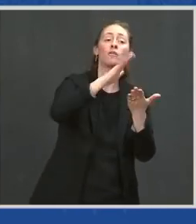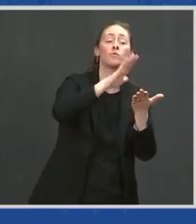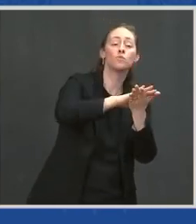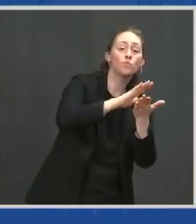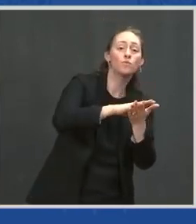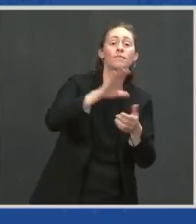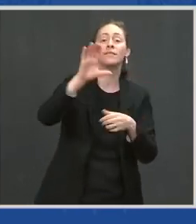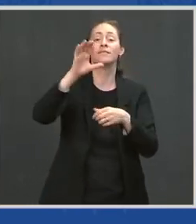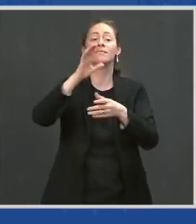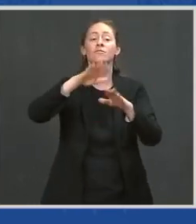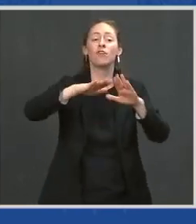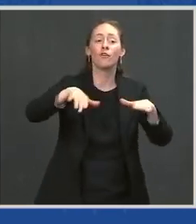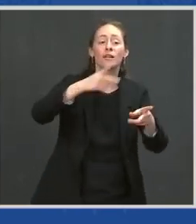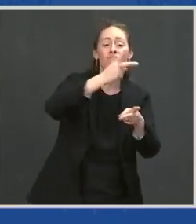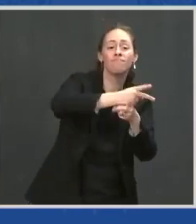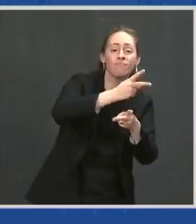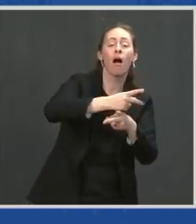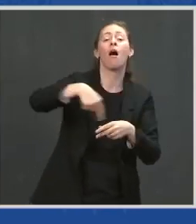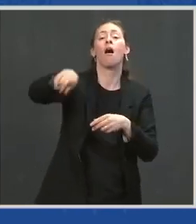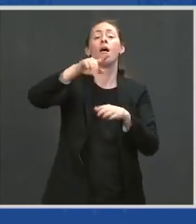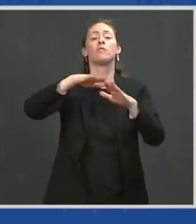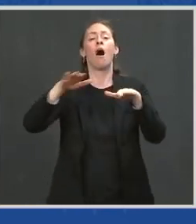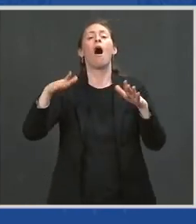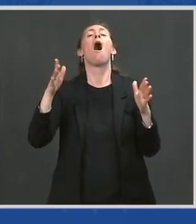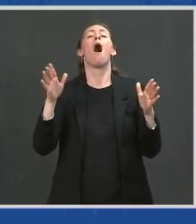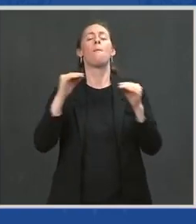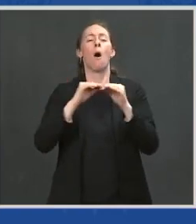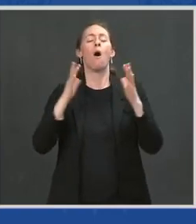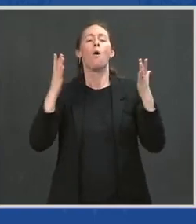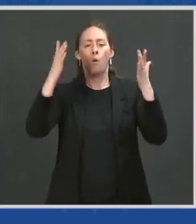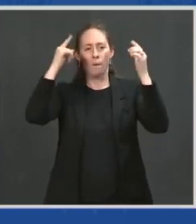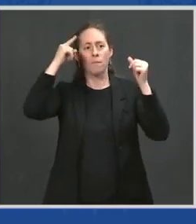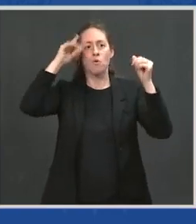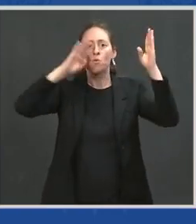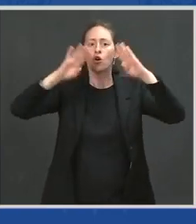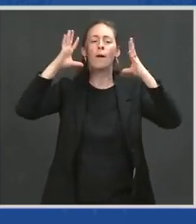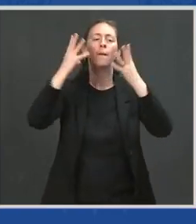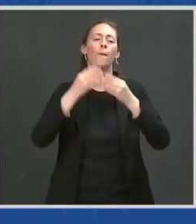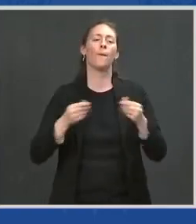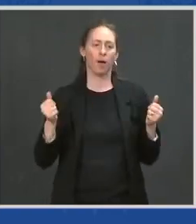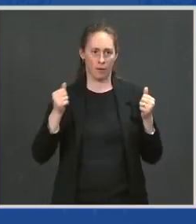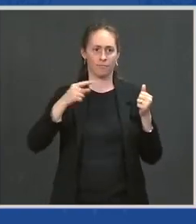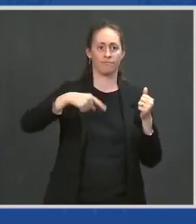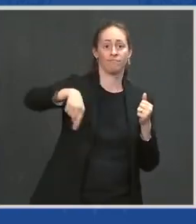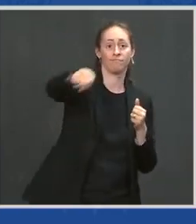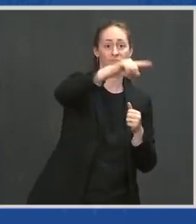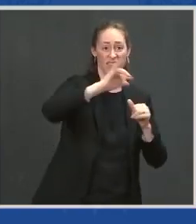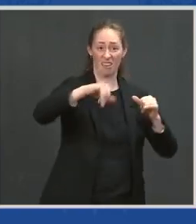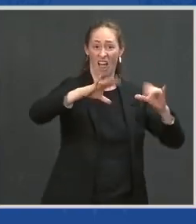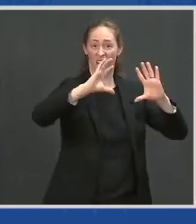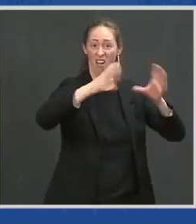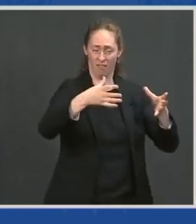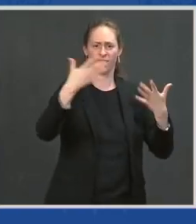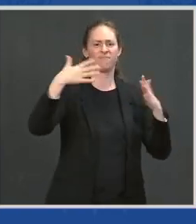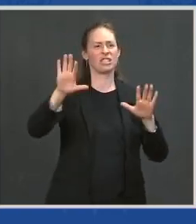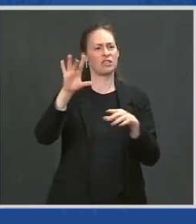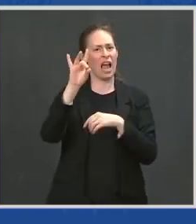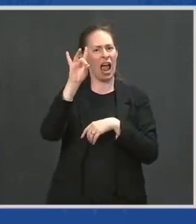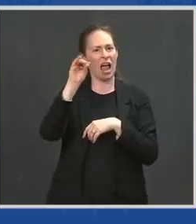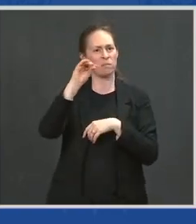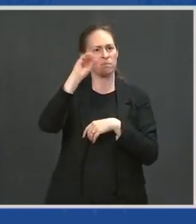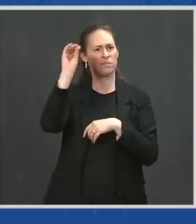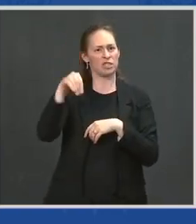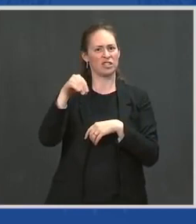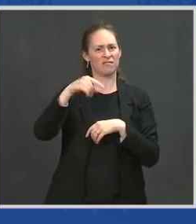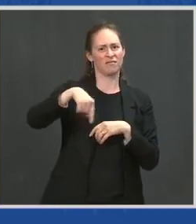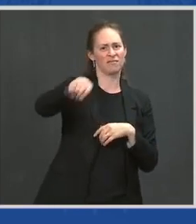mind. Within a month, 80% had received at least one shot, and schools and child care centers all